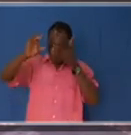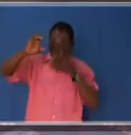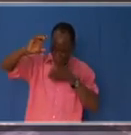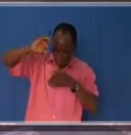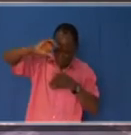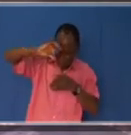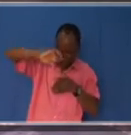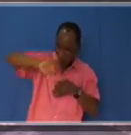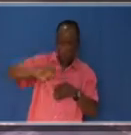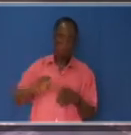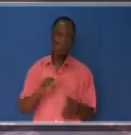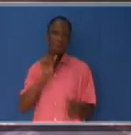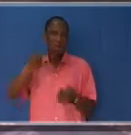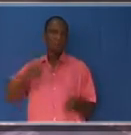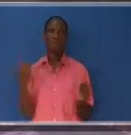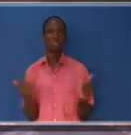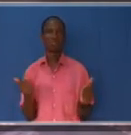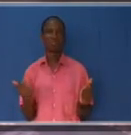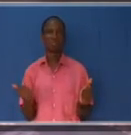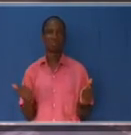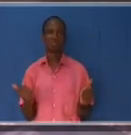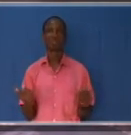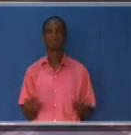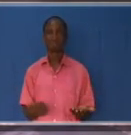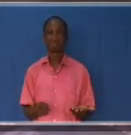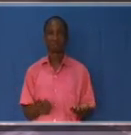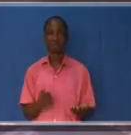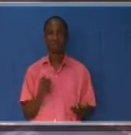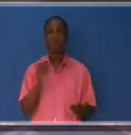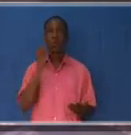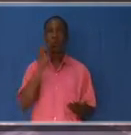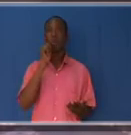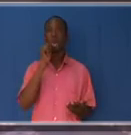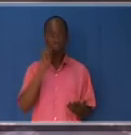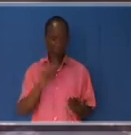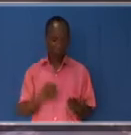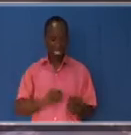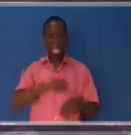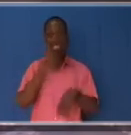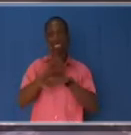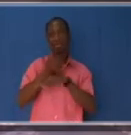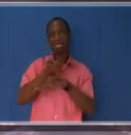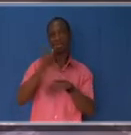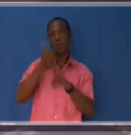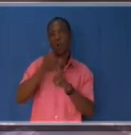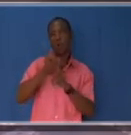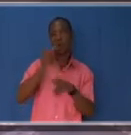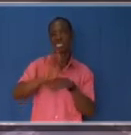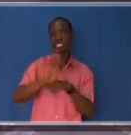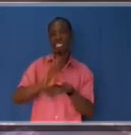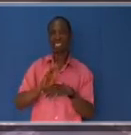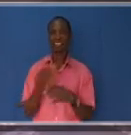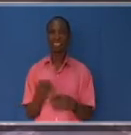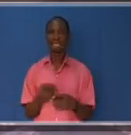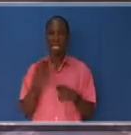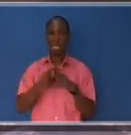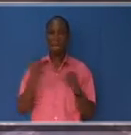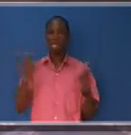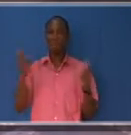not the doctrine of Christ. A woman does not set up a church and calls herself a